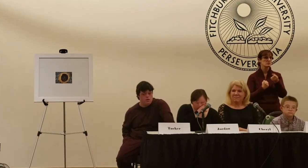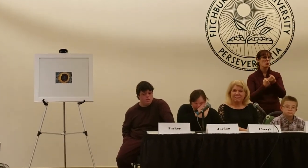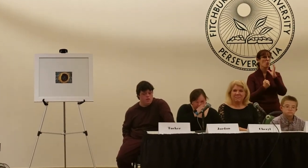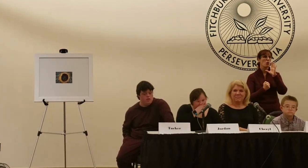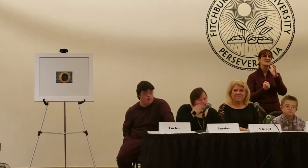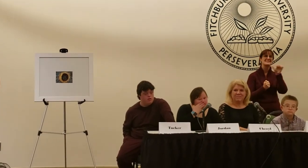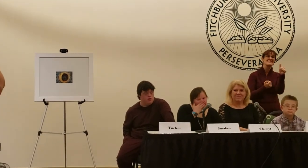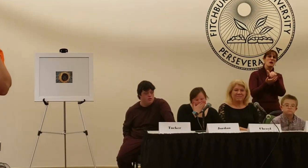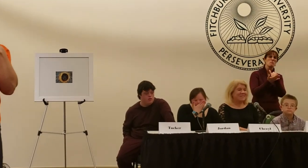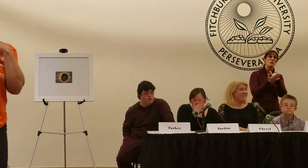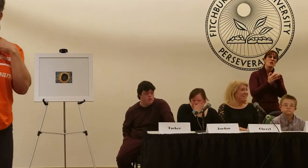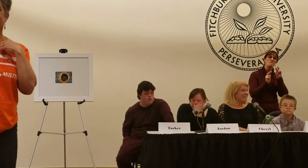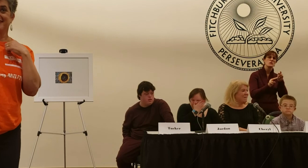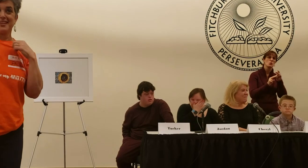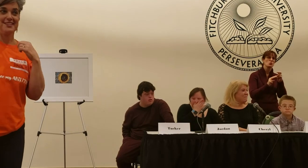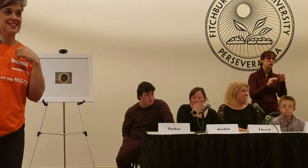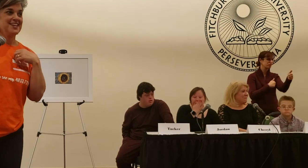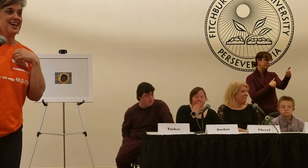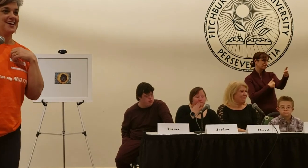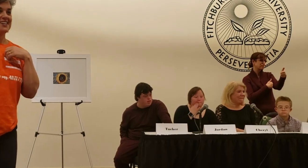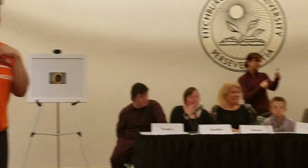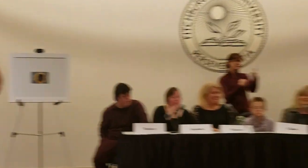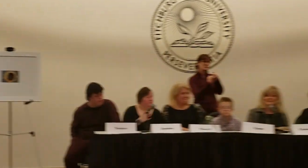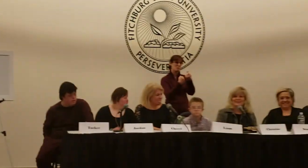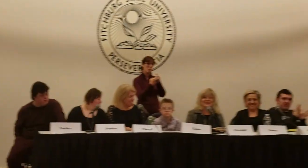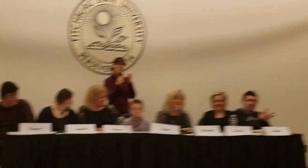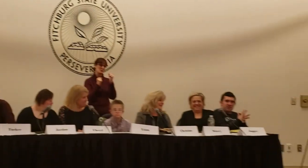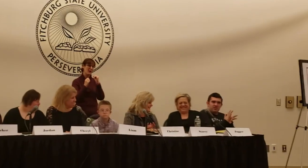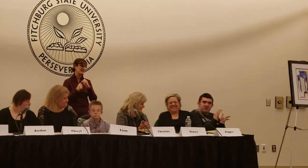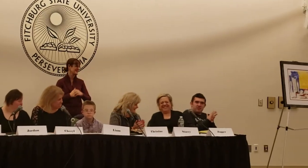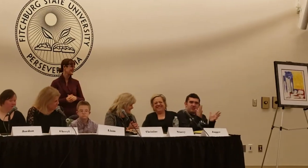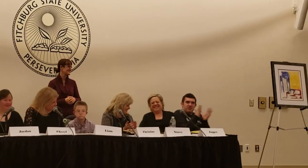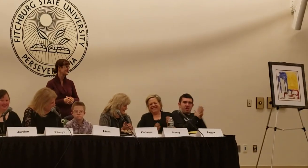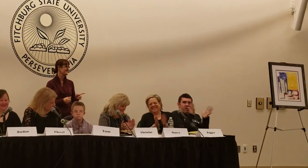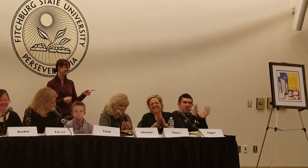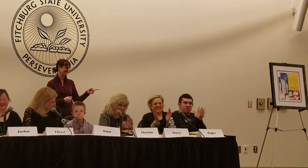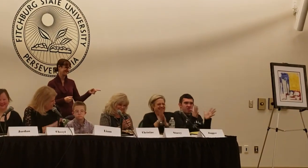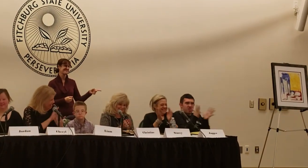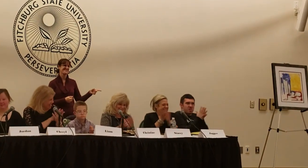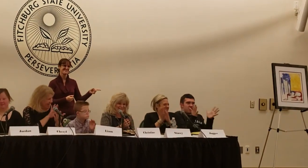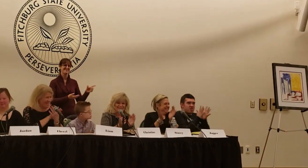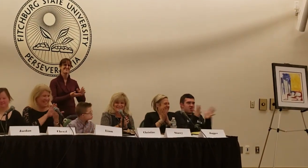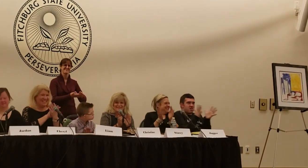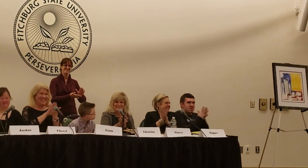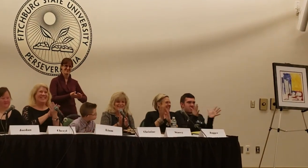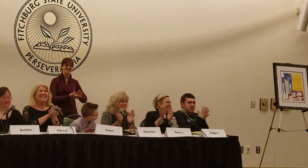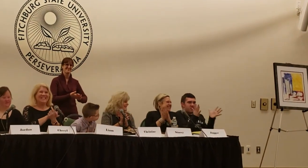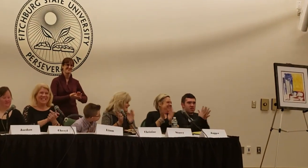views, that's a lot of support, right? Right?